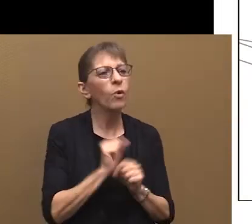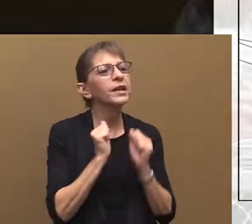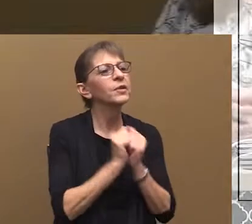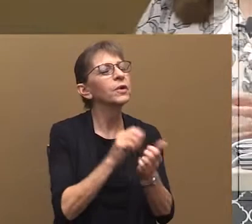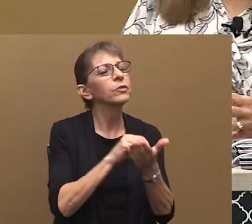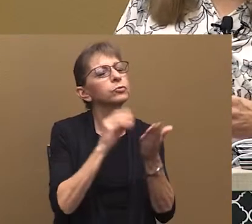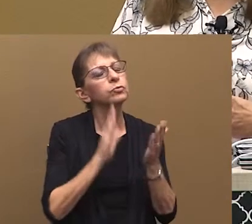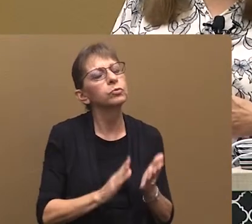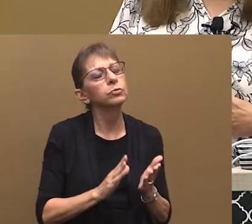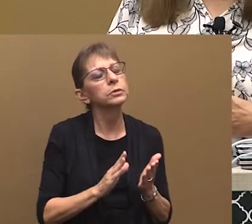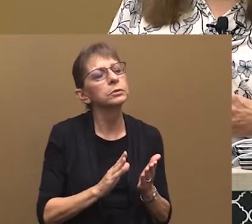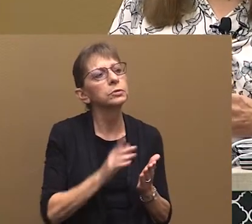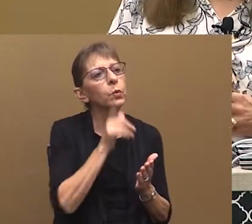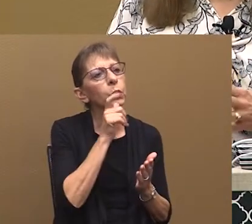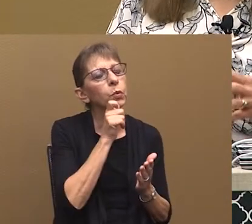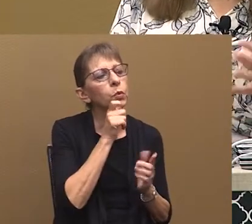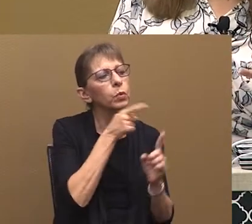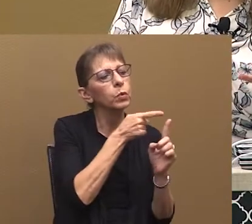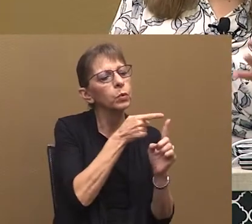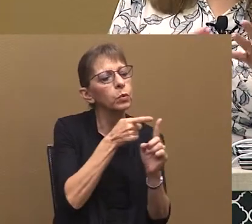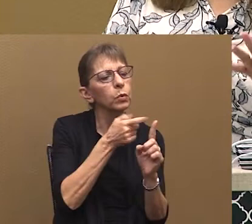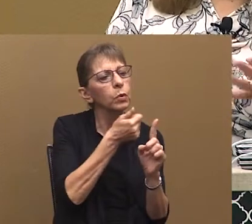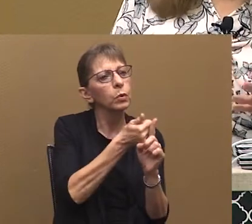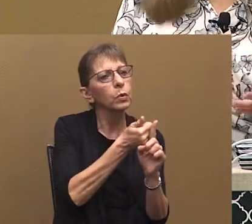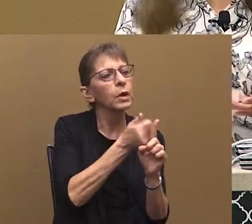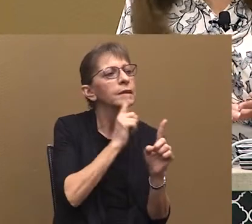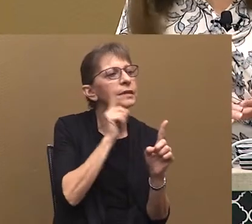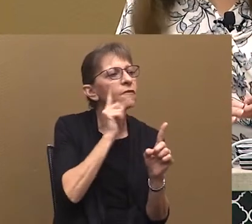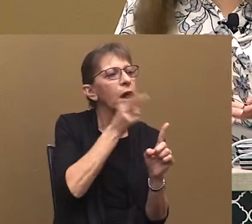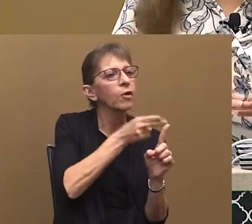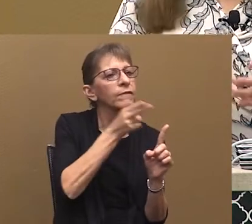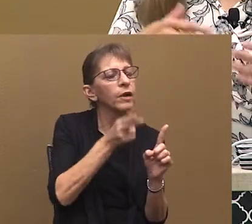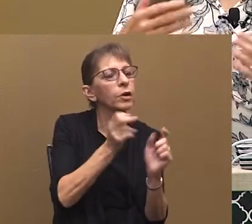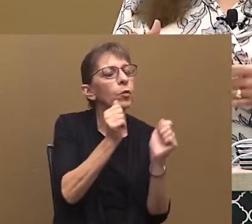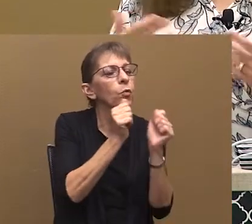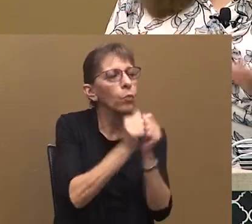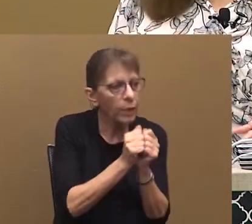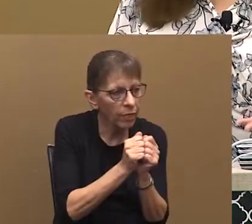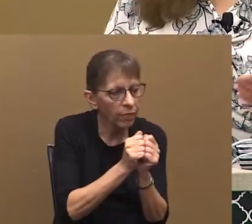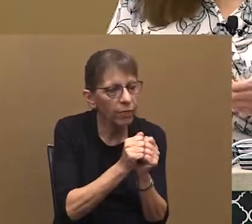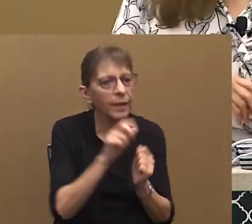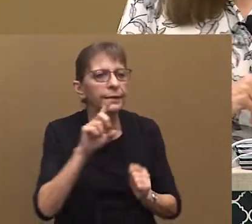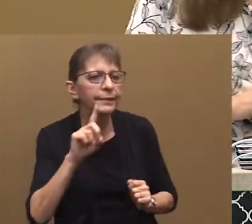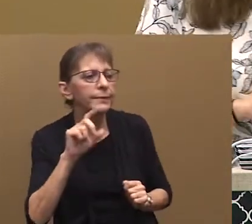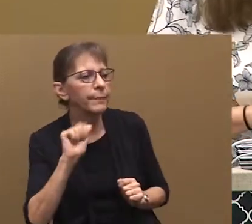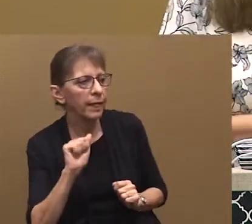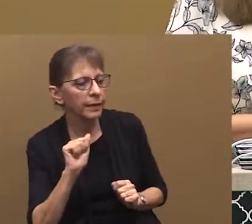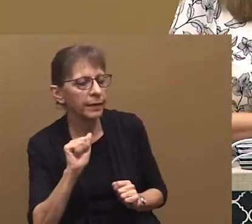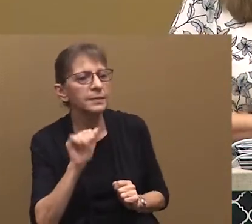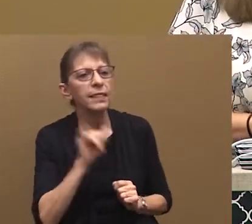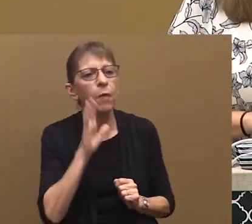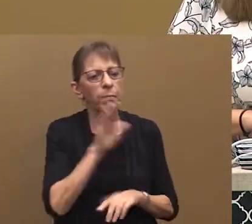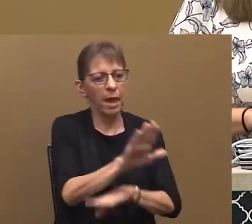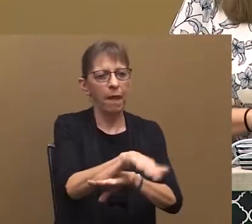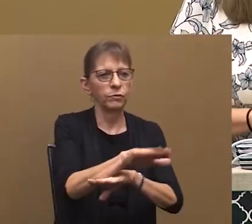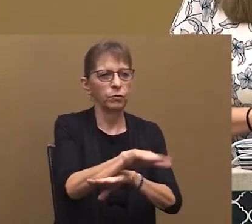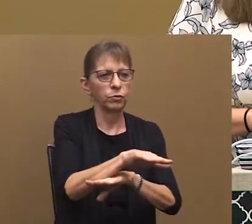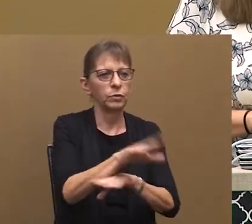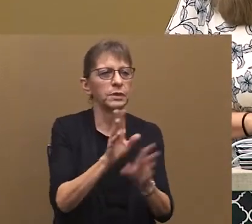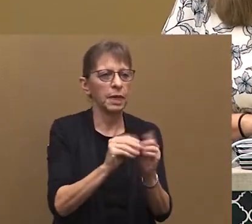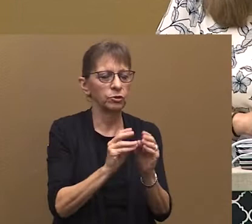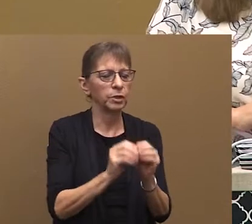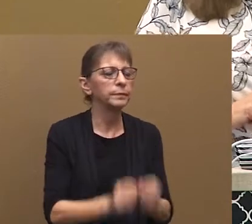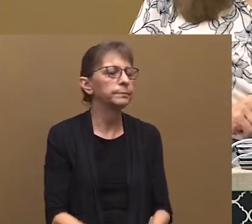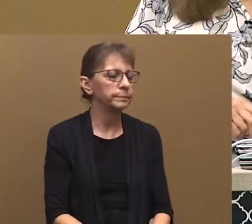working with students who are deaf or hard of hearing with disabilities, and that'll be the